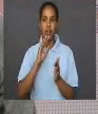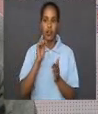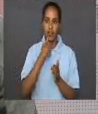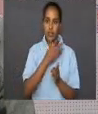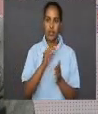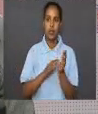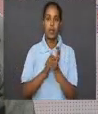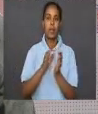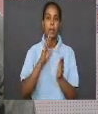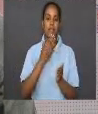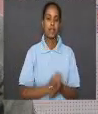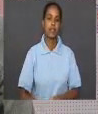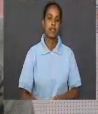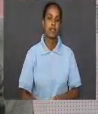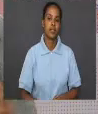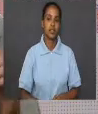weak bases.